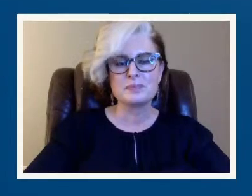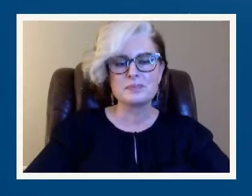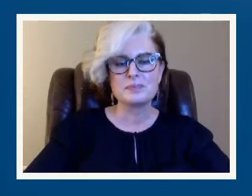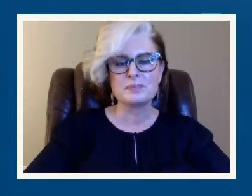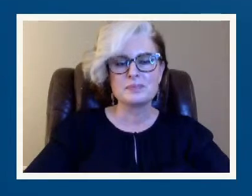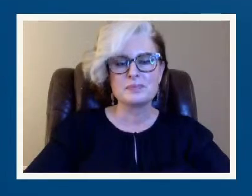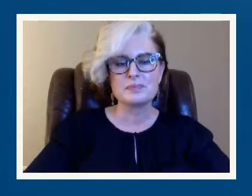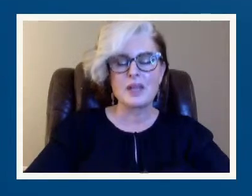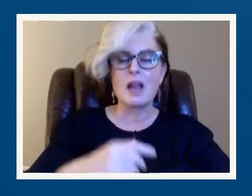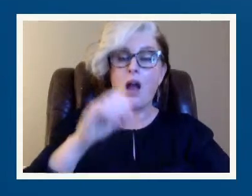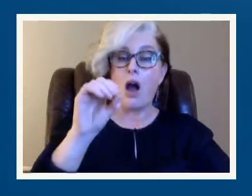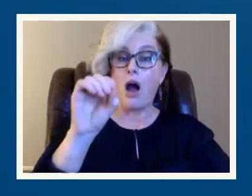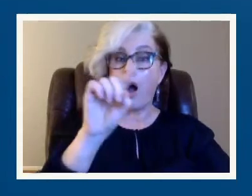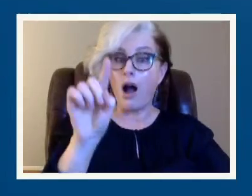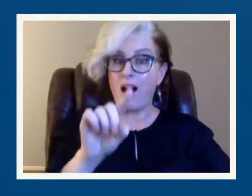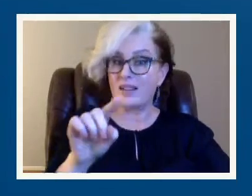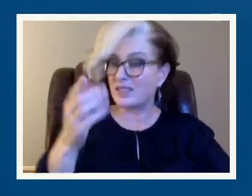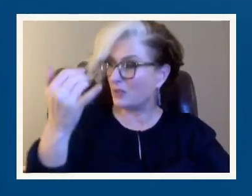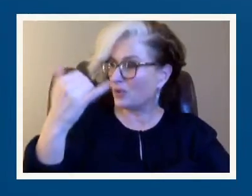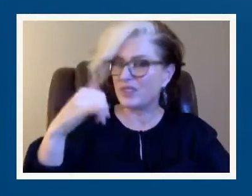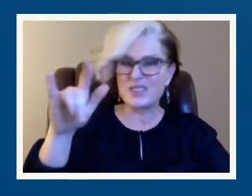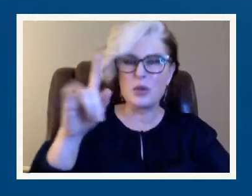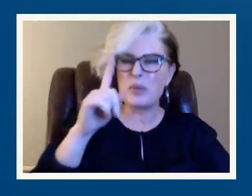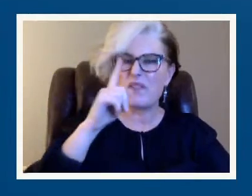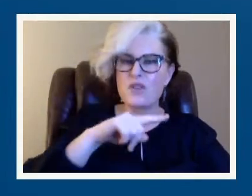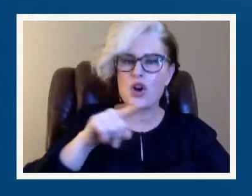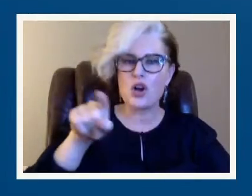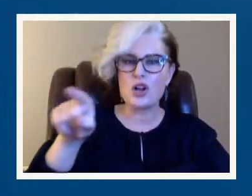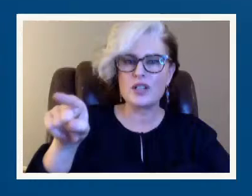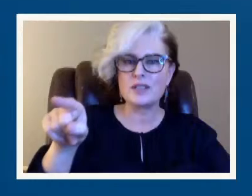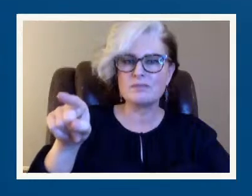But Oz will still be a fraud.